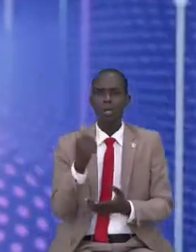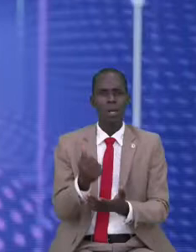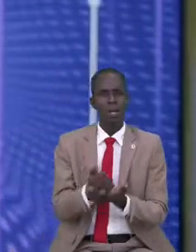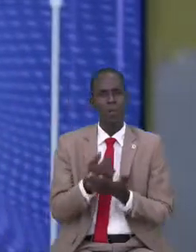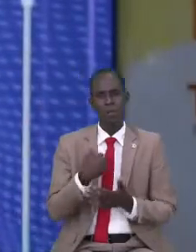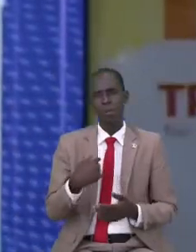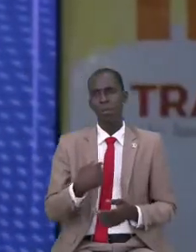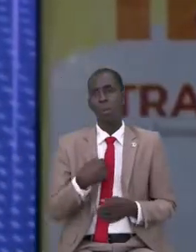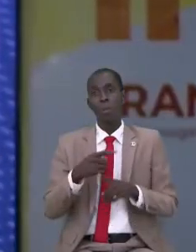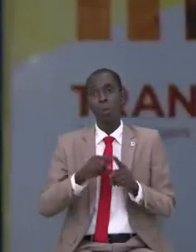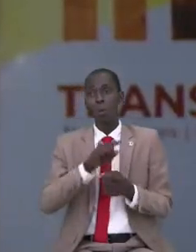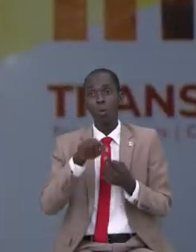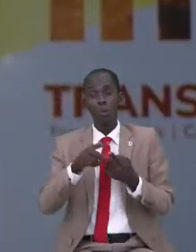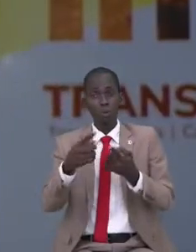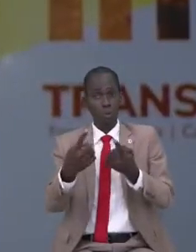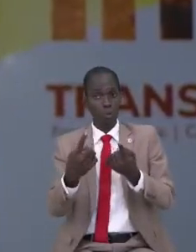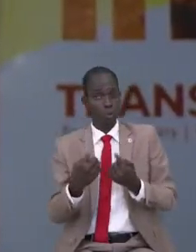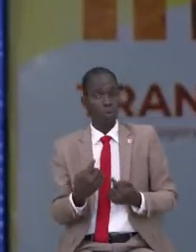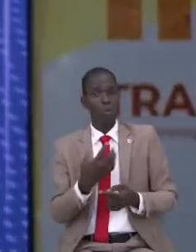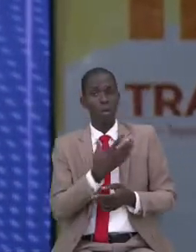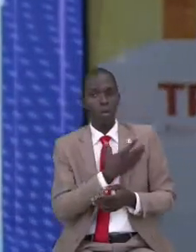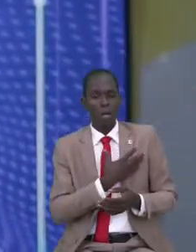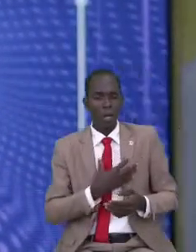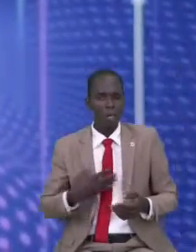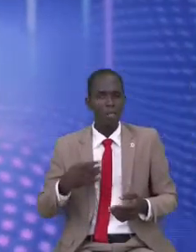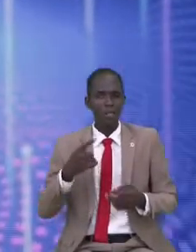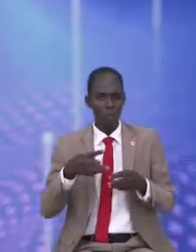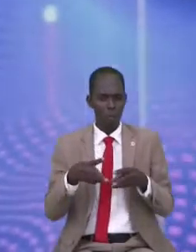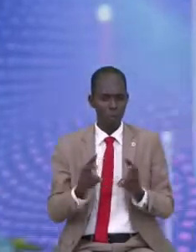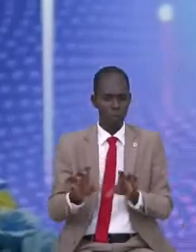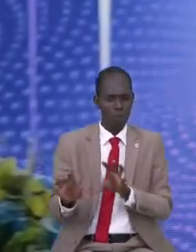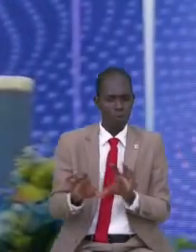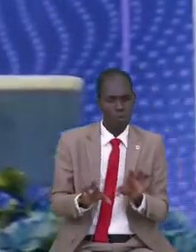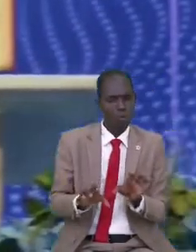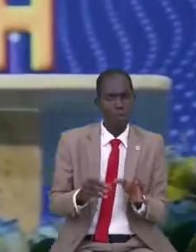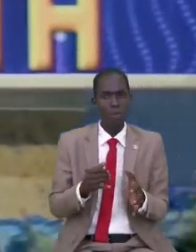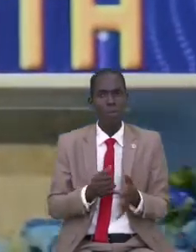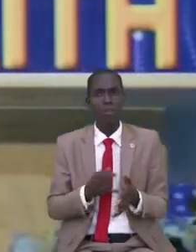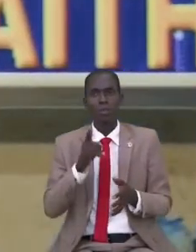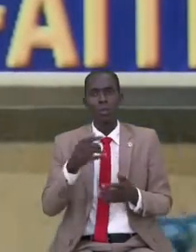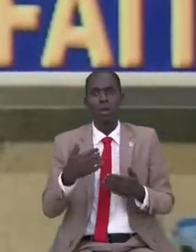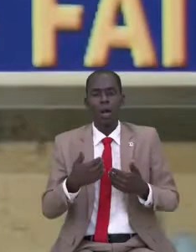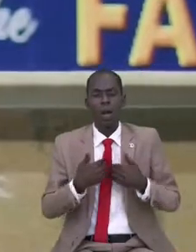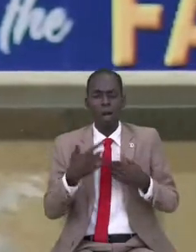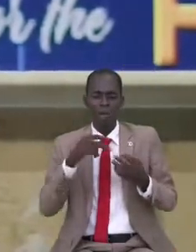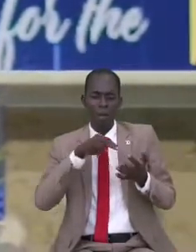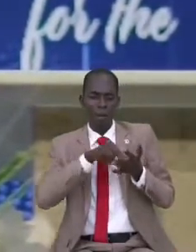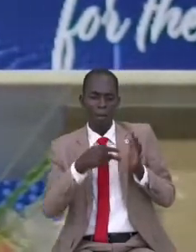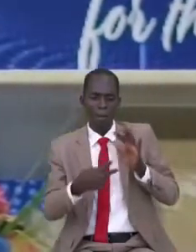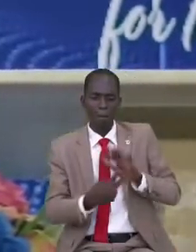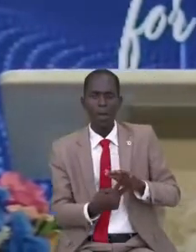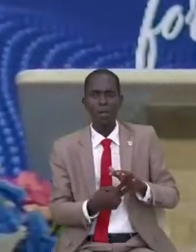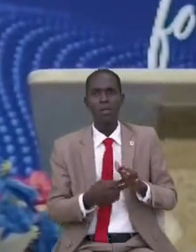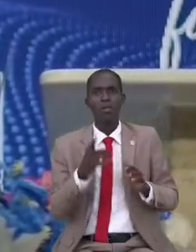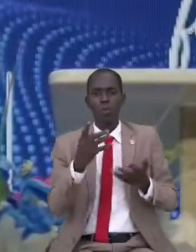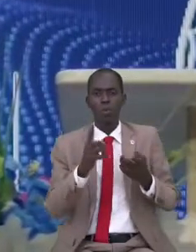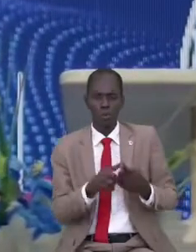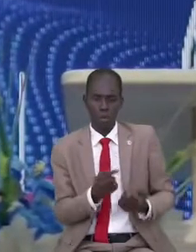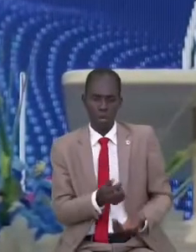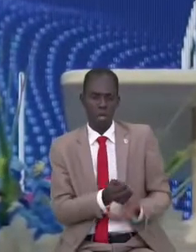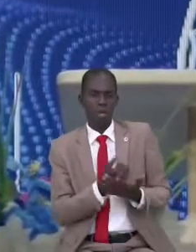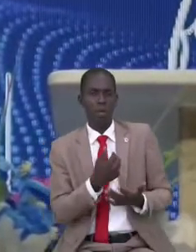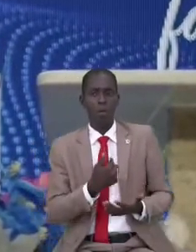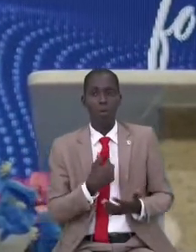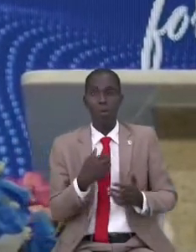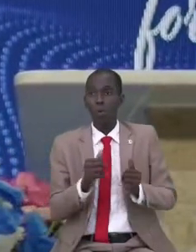you come and what you do and the way you do it, you have the purpose, you want to set me right